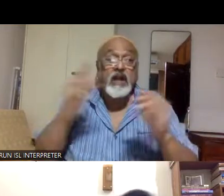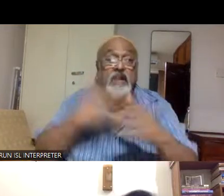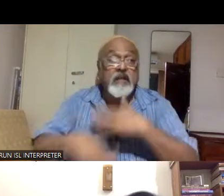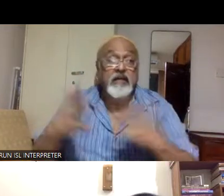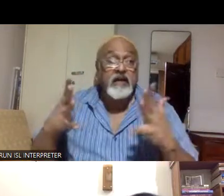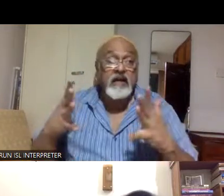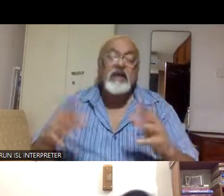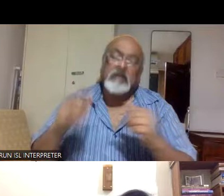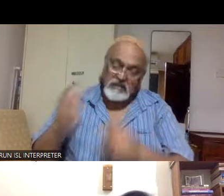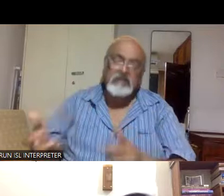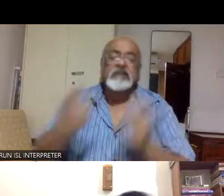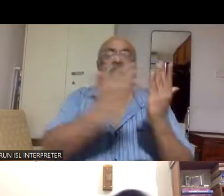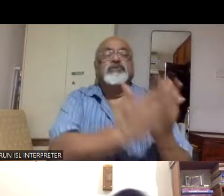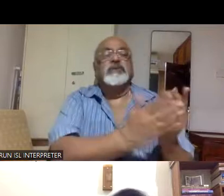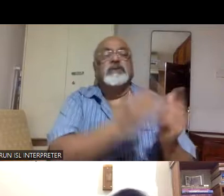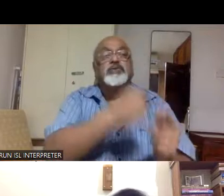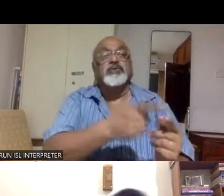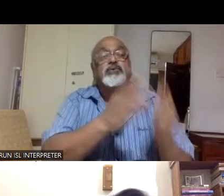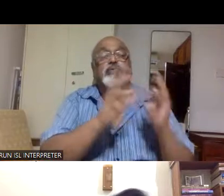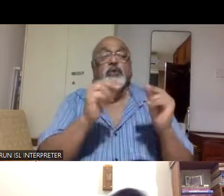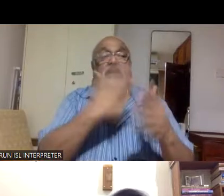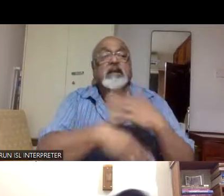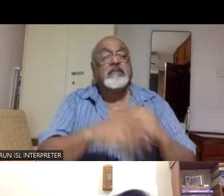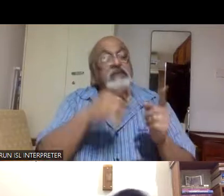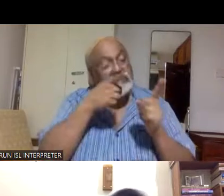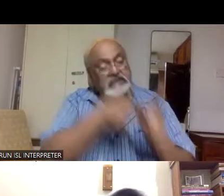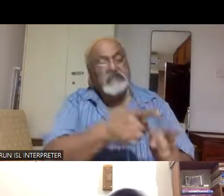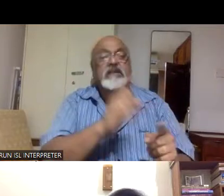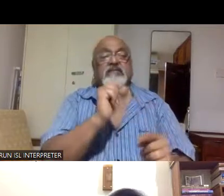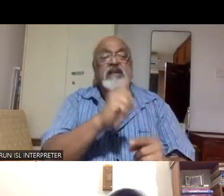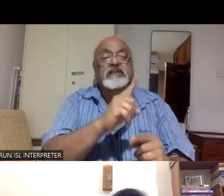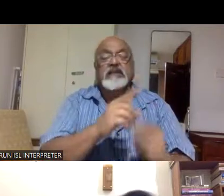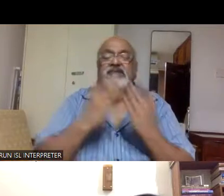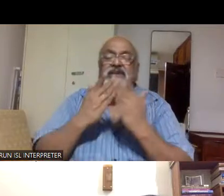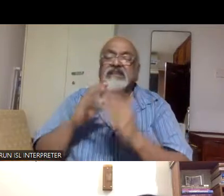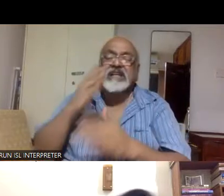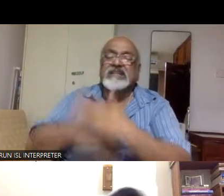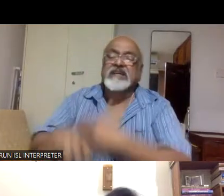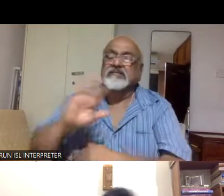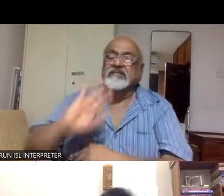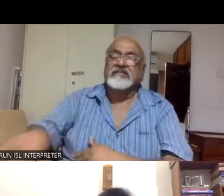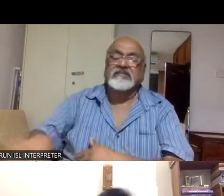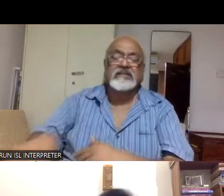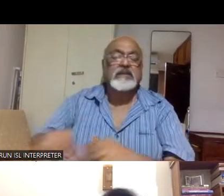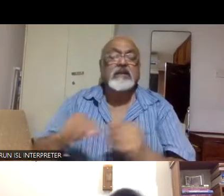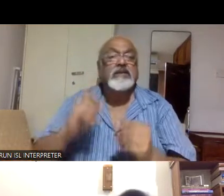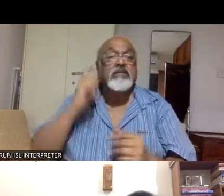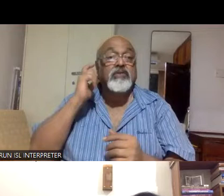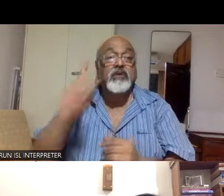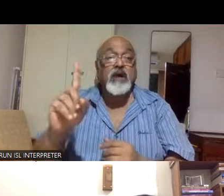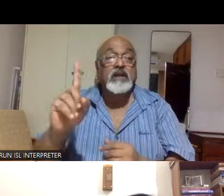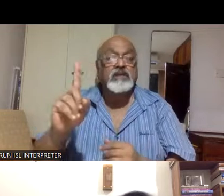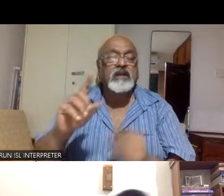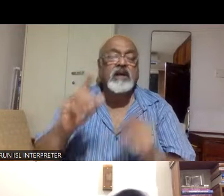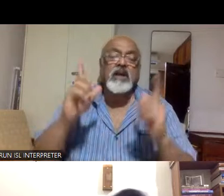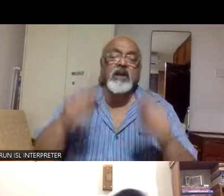then education of the children with disability was not considered important, and they remained away from school,